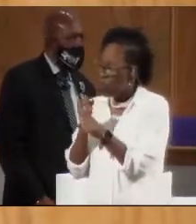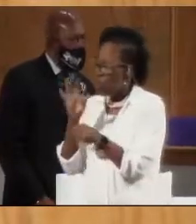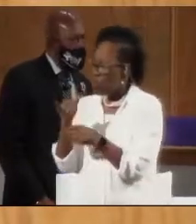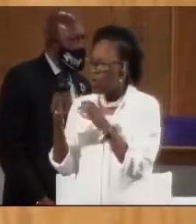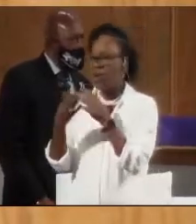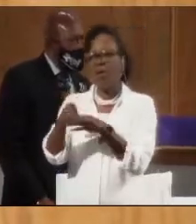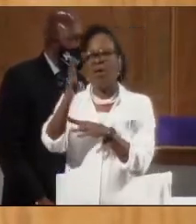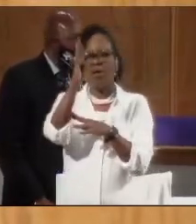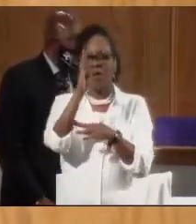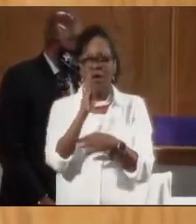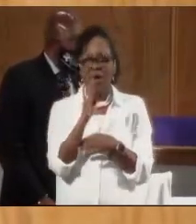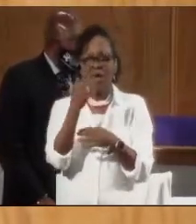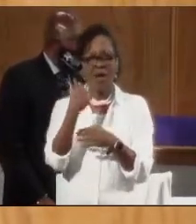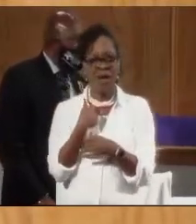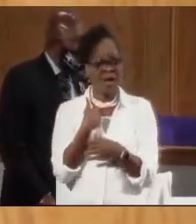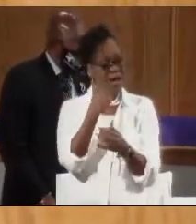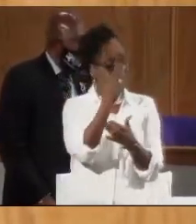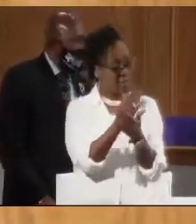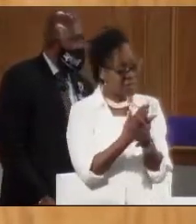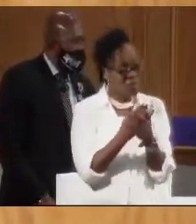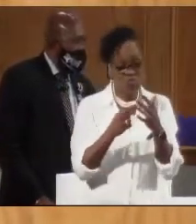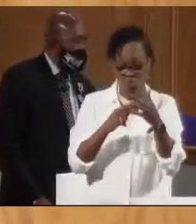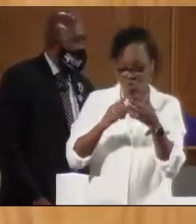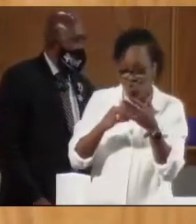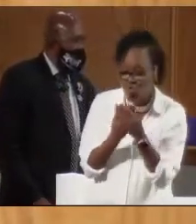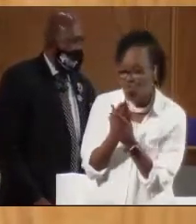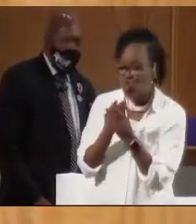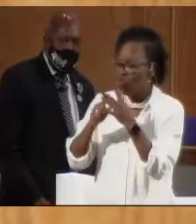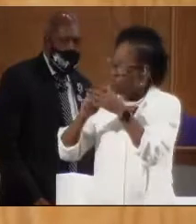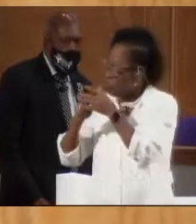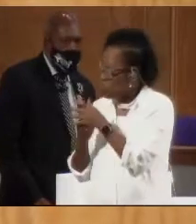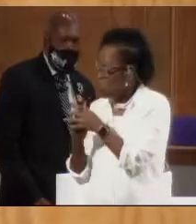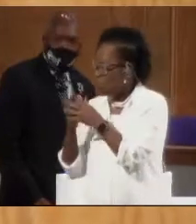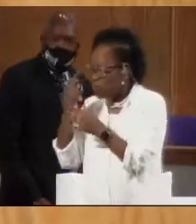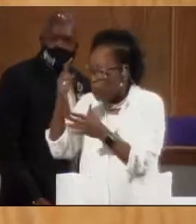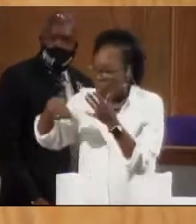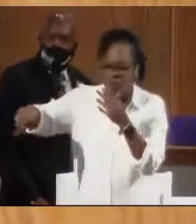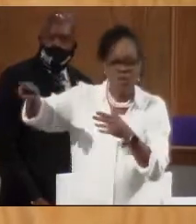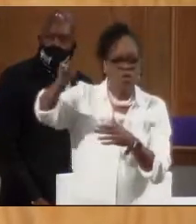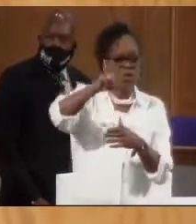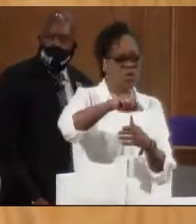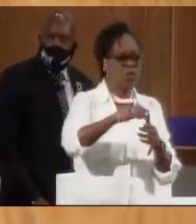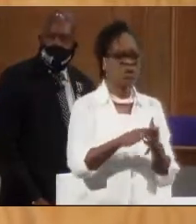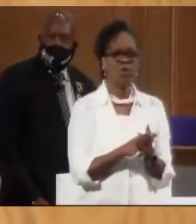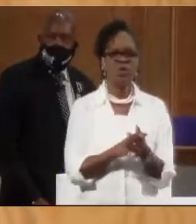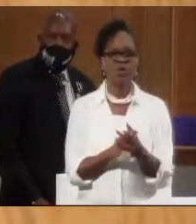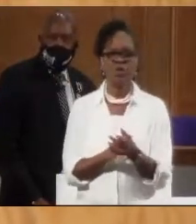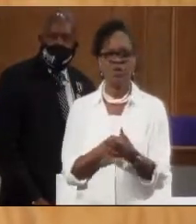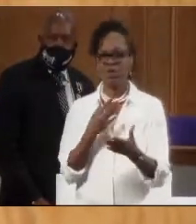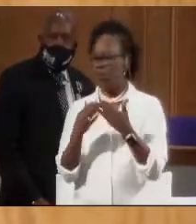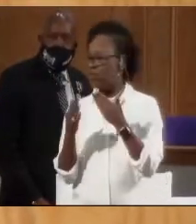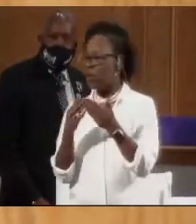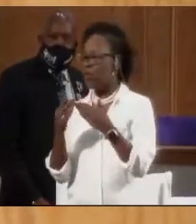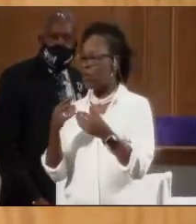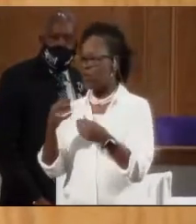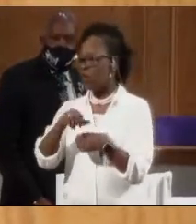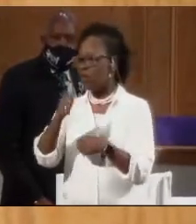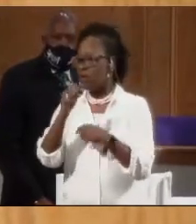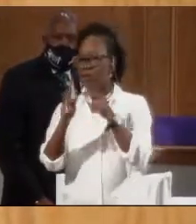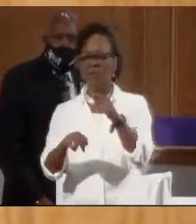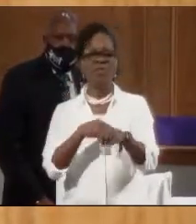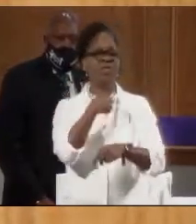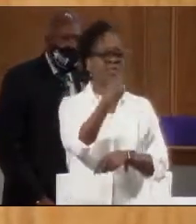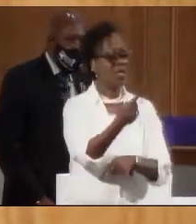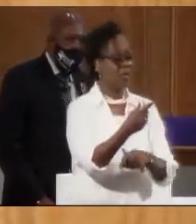has some new beginnings. Matter of fact, look at somebody, tell them it's a new day. It's